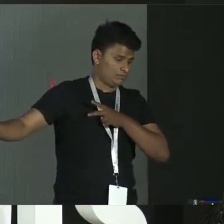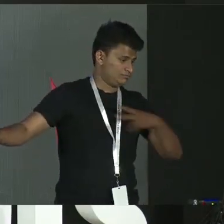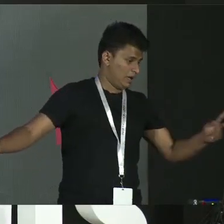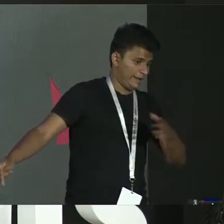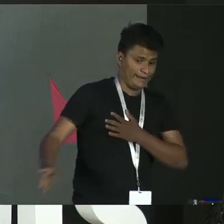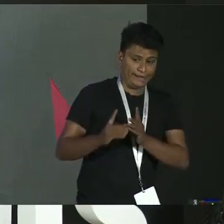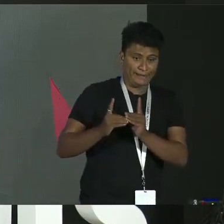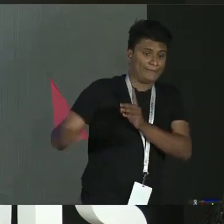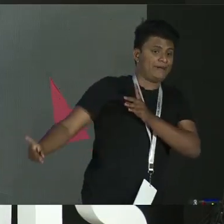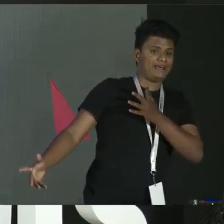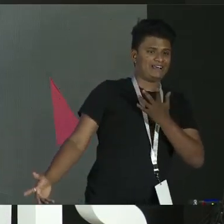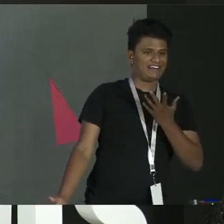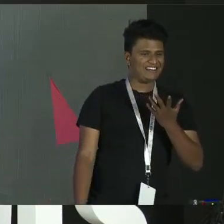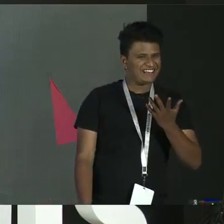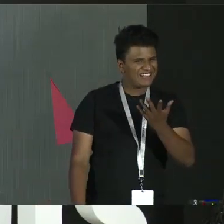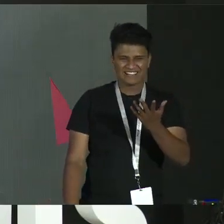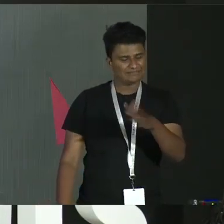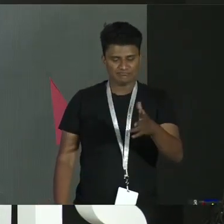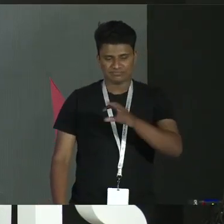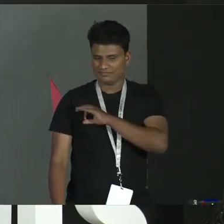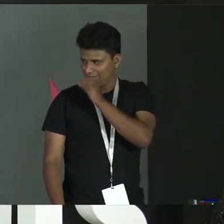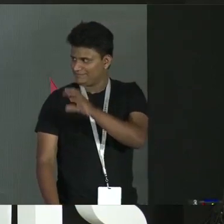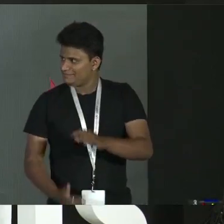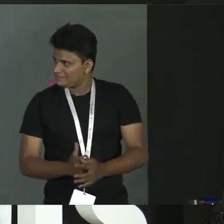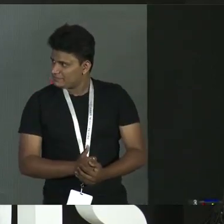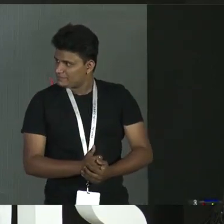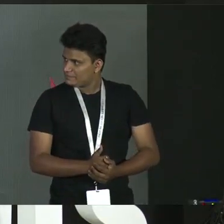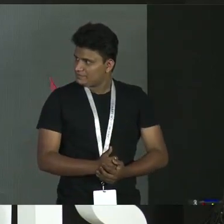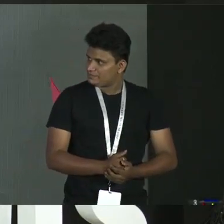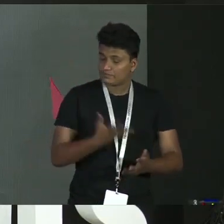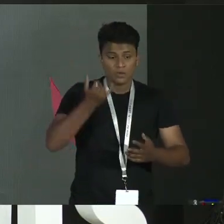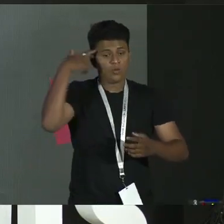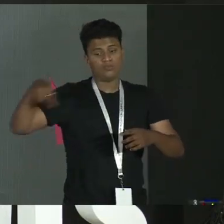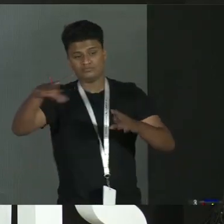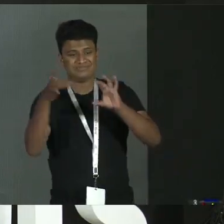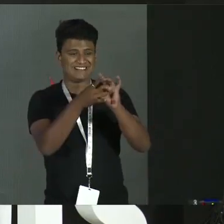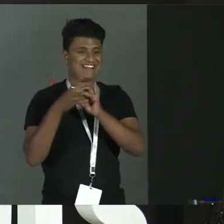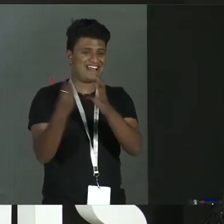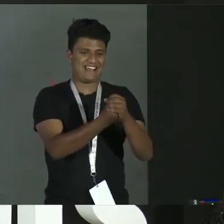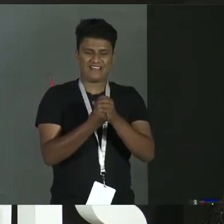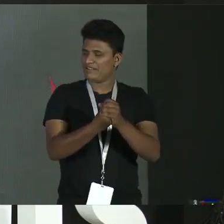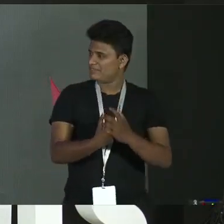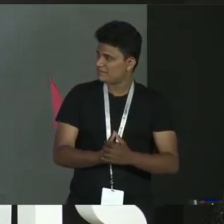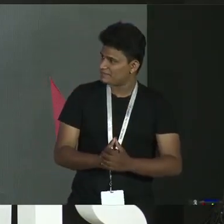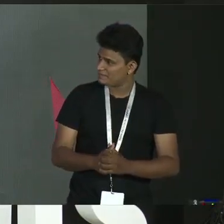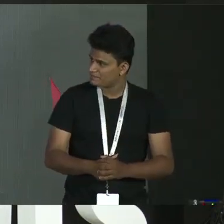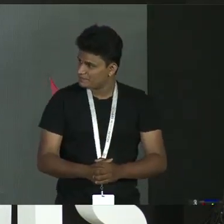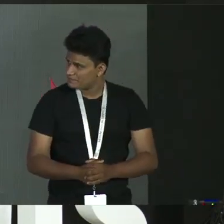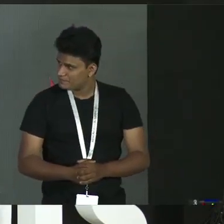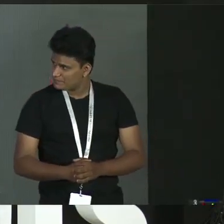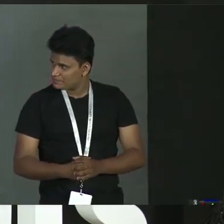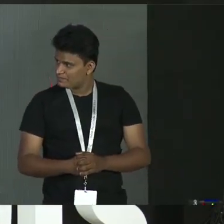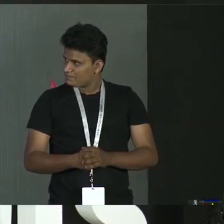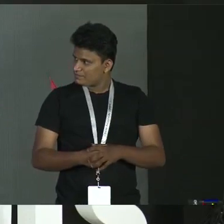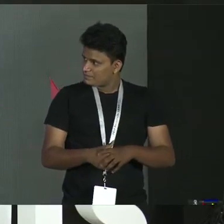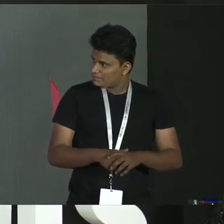people. We're all connected. We're all united. I do like inspiration